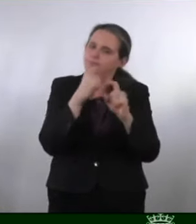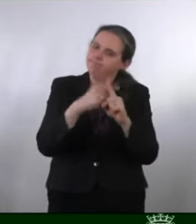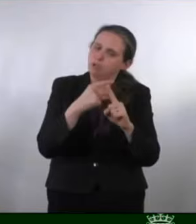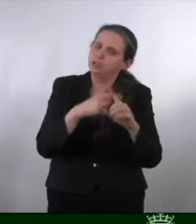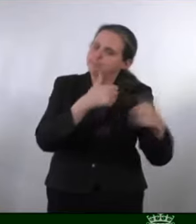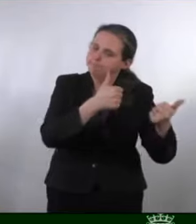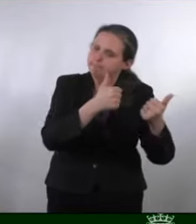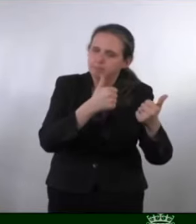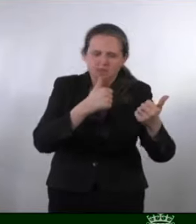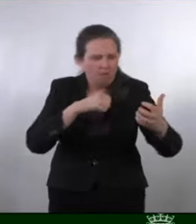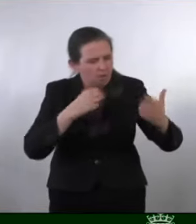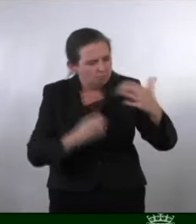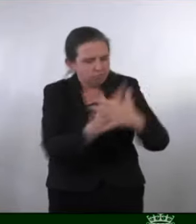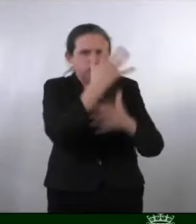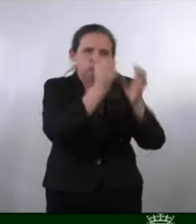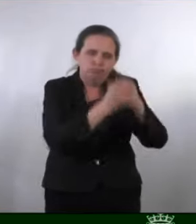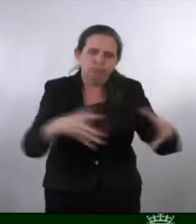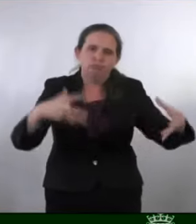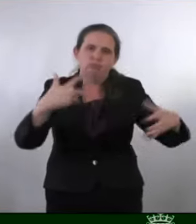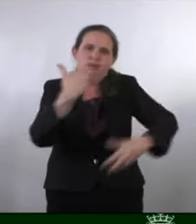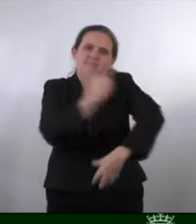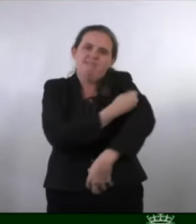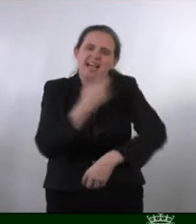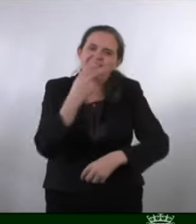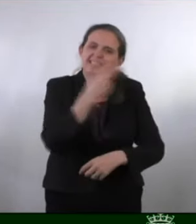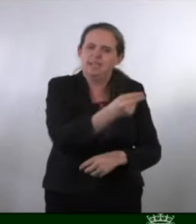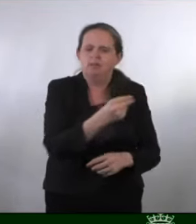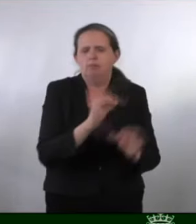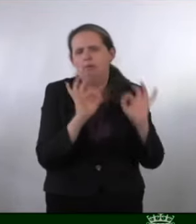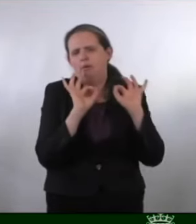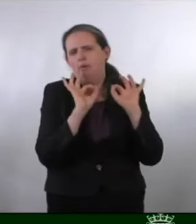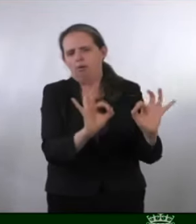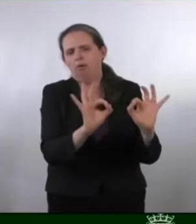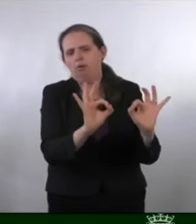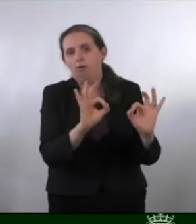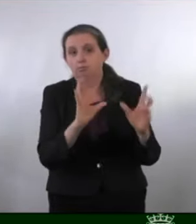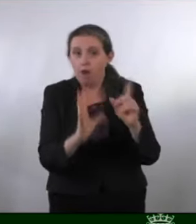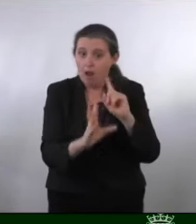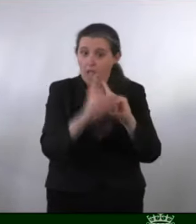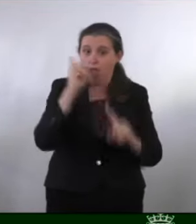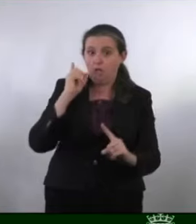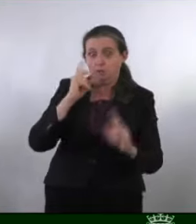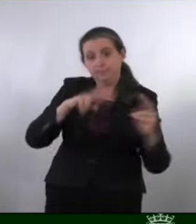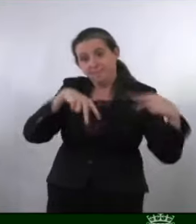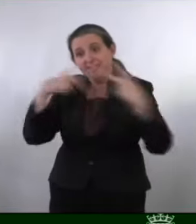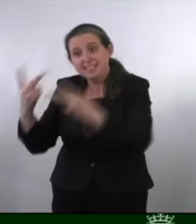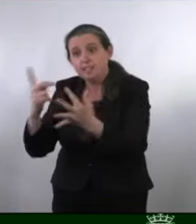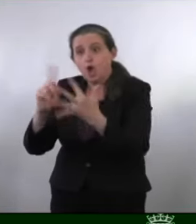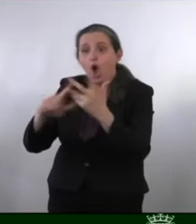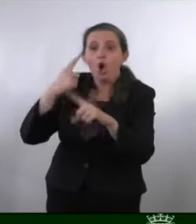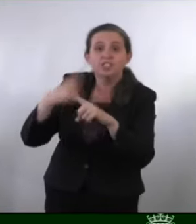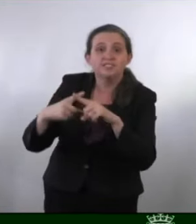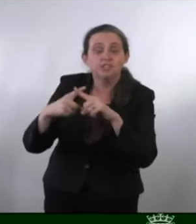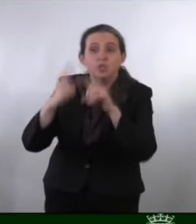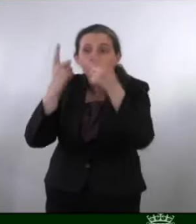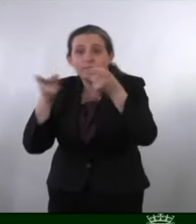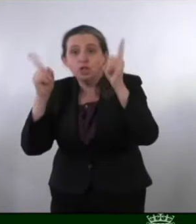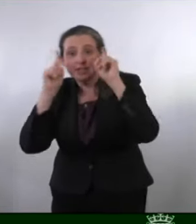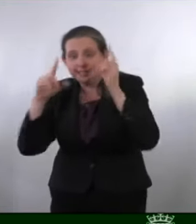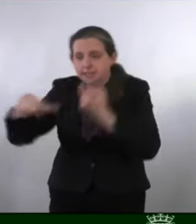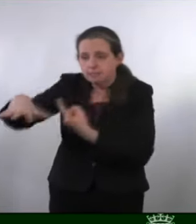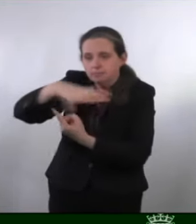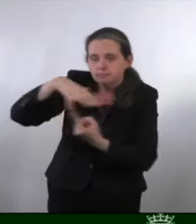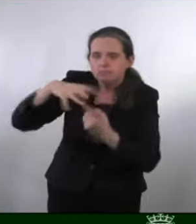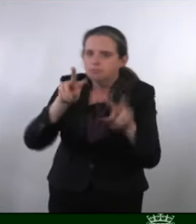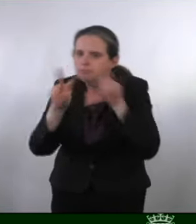on vaccines. Last week, the Shadow Chancellor and I went to the Oxford Vaccine Group at Oxford University. It was inspiring, it